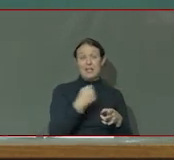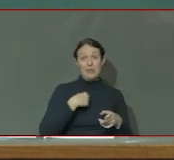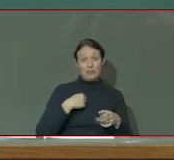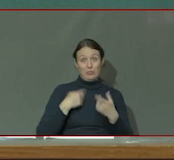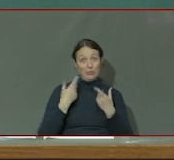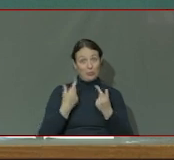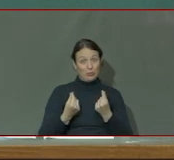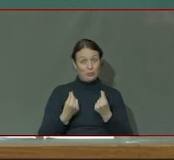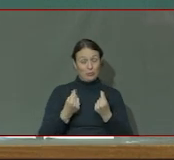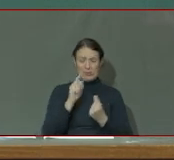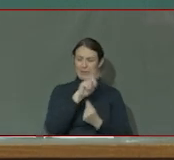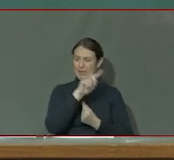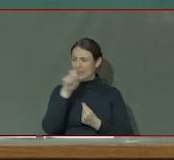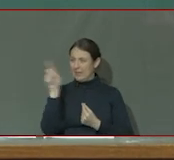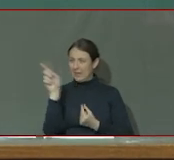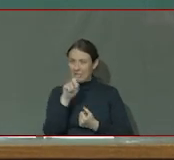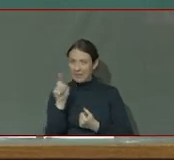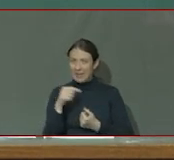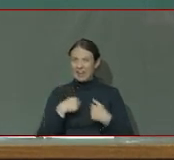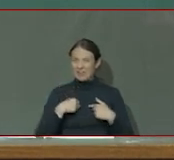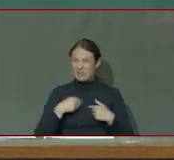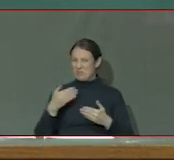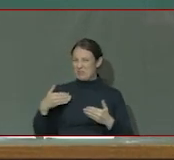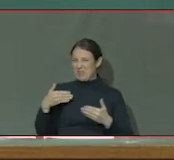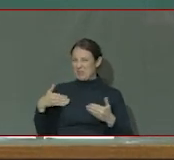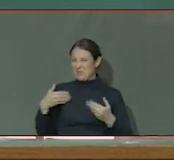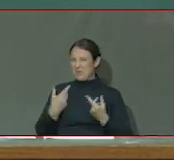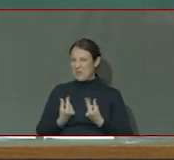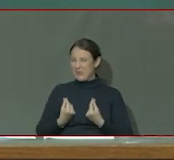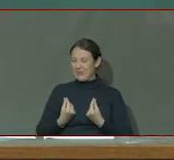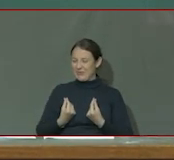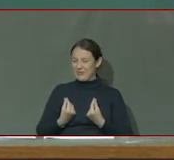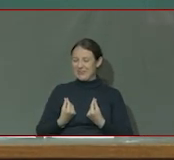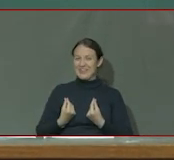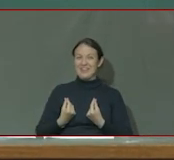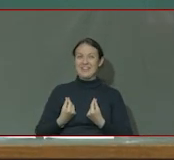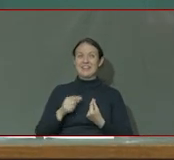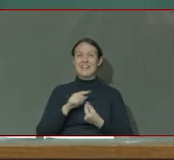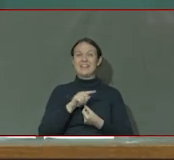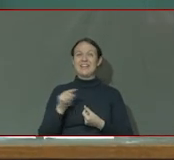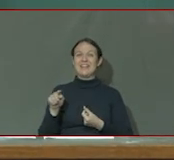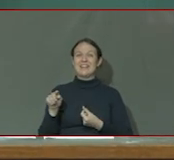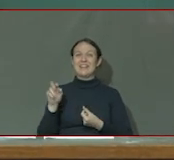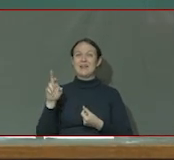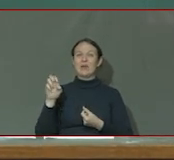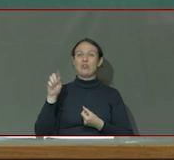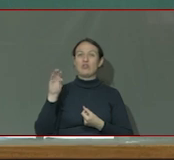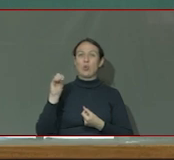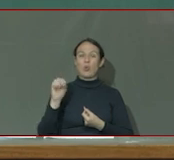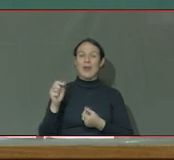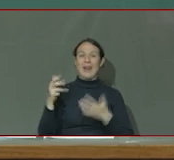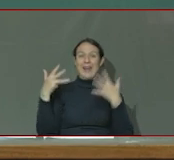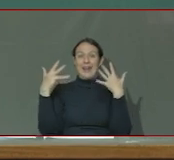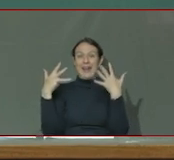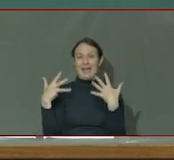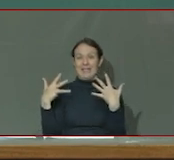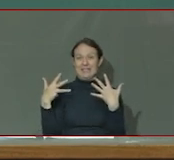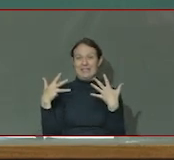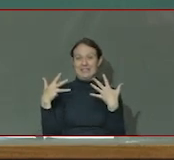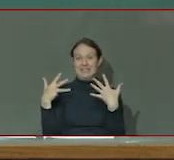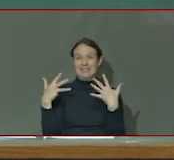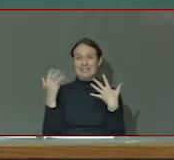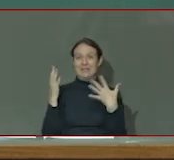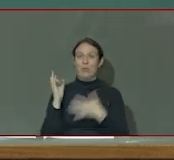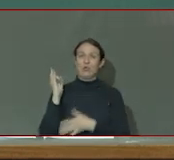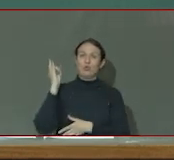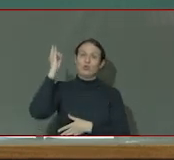I counted, when I filled in all the blocks, I counted. The ratio here was 9 of them were actually